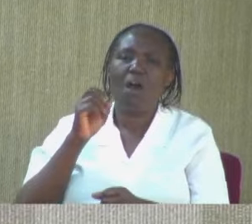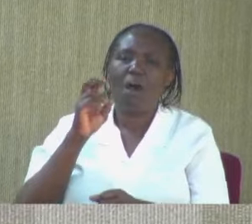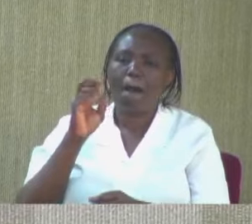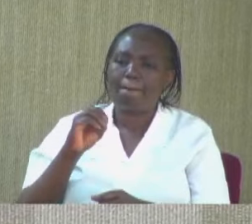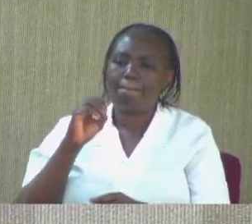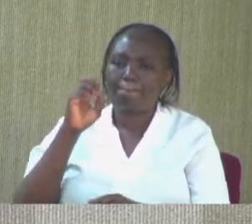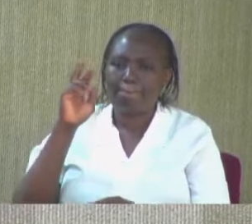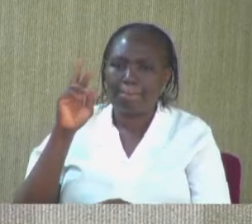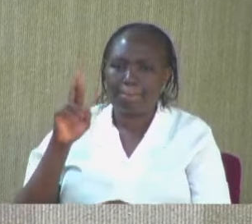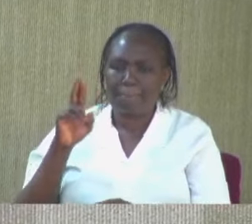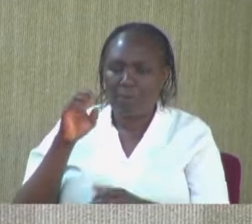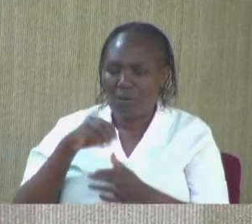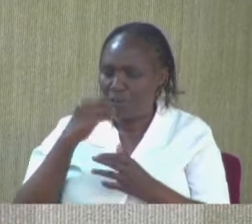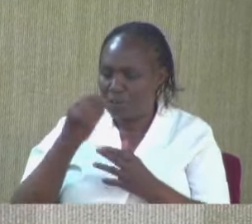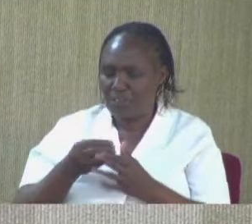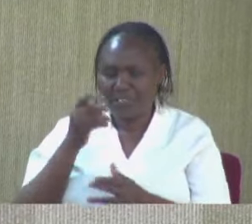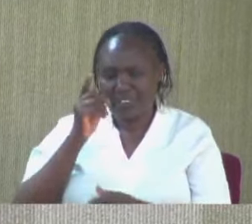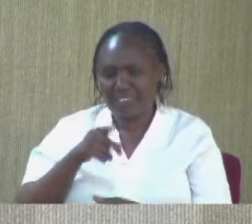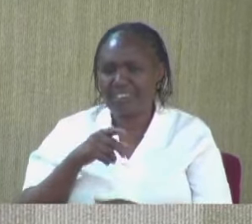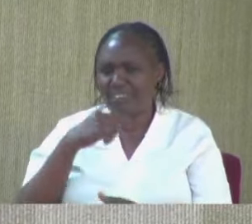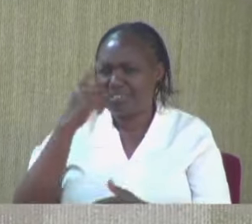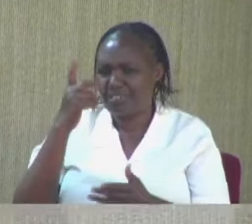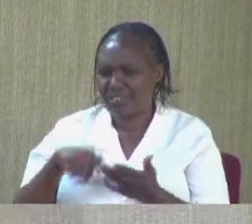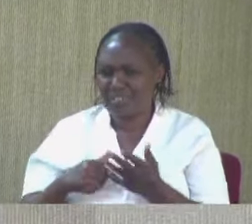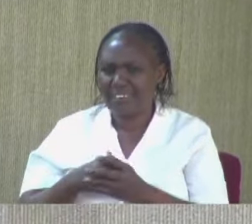Food and Diet, page.